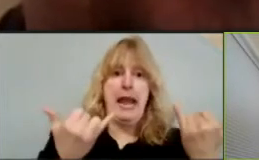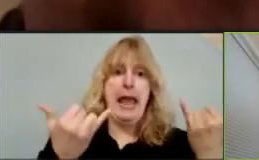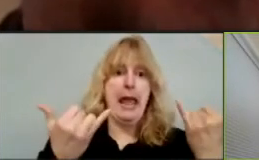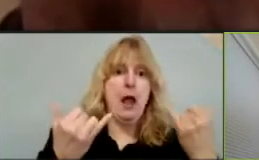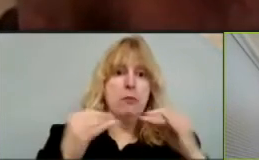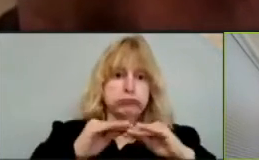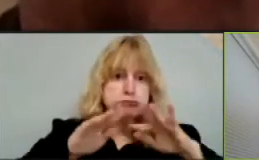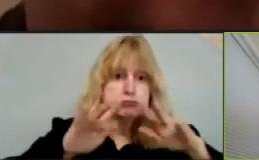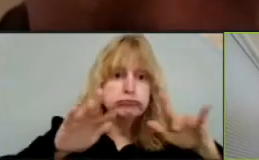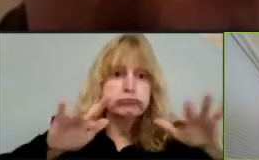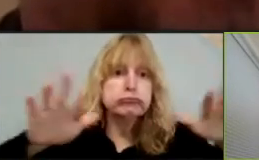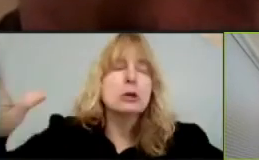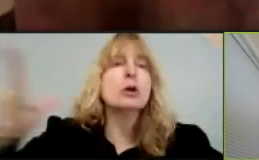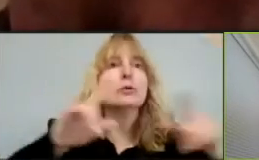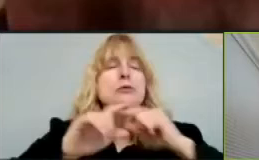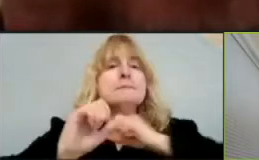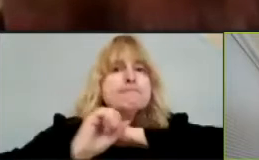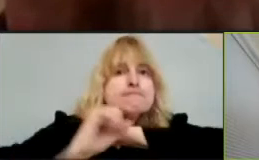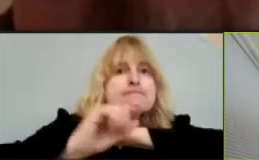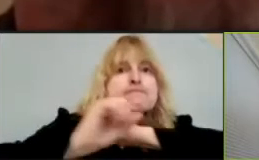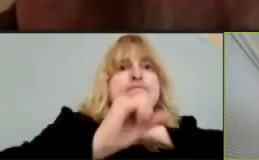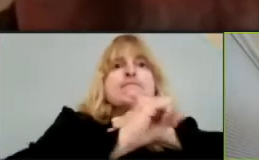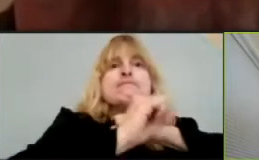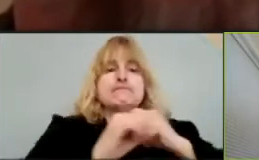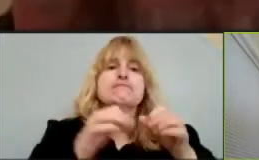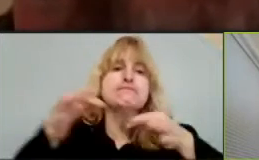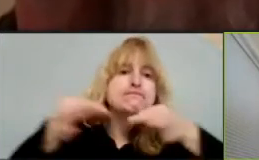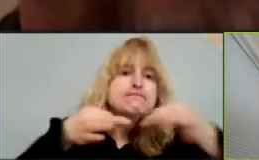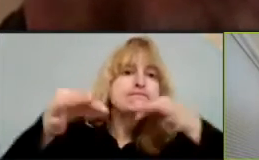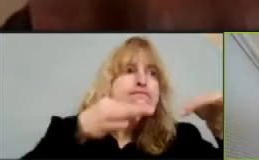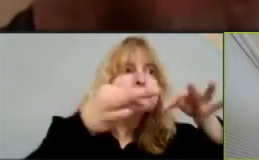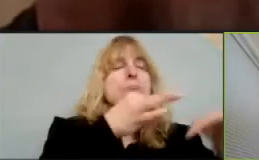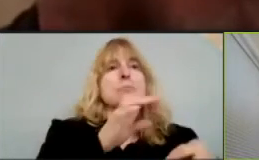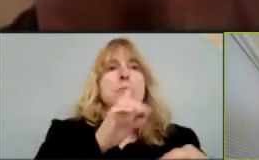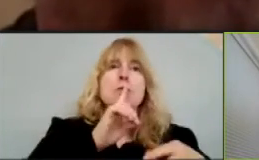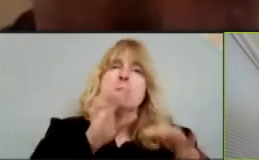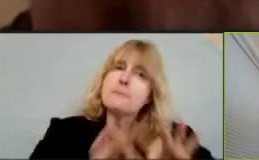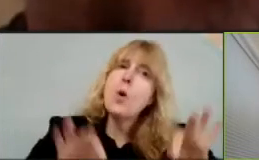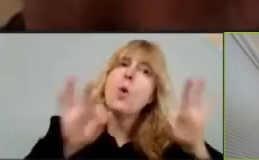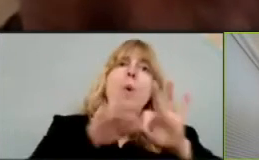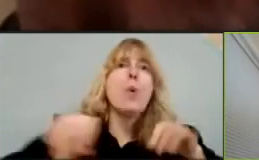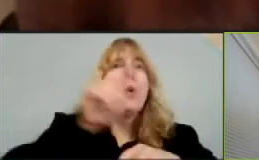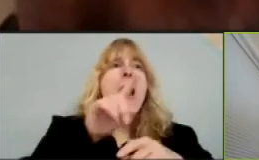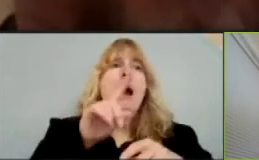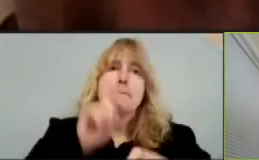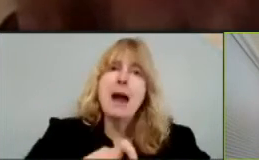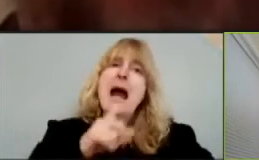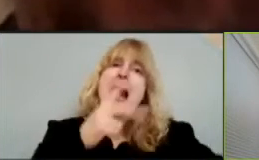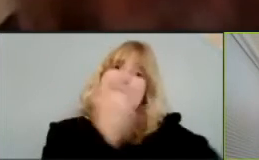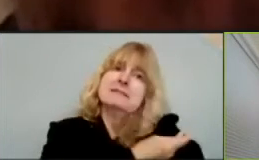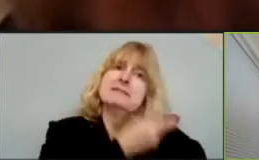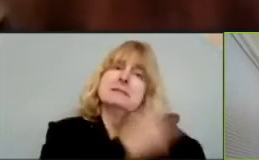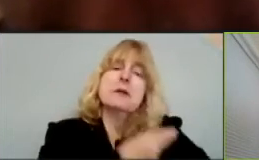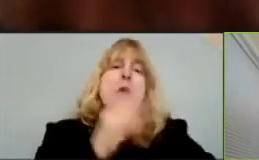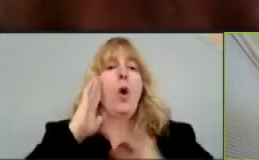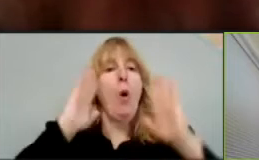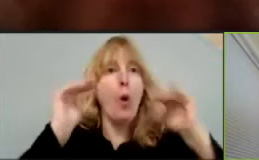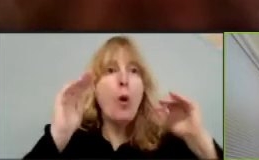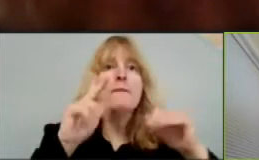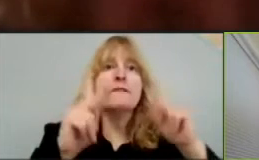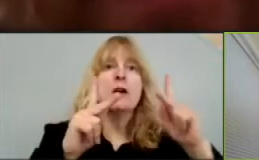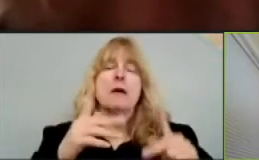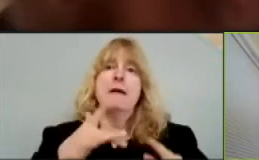these vaccines and the need to get vaccinated. And we're hoping that people will feel comfortable with this vaccine and make it